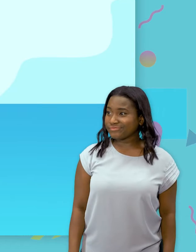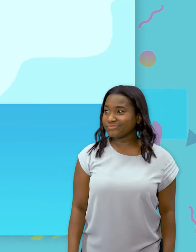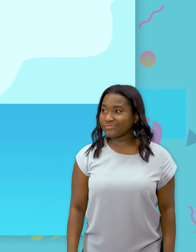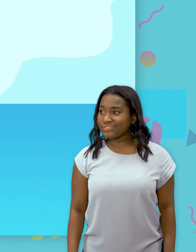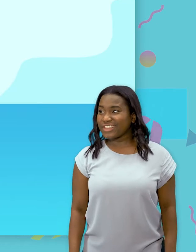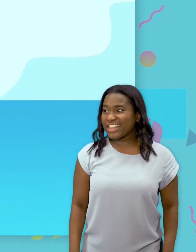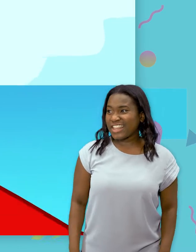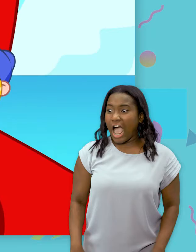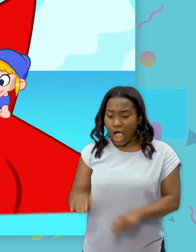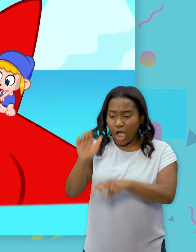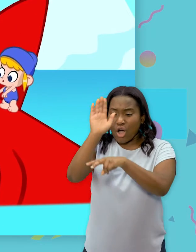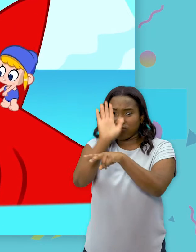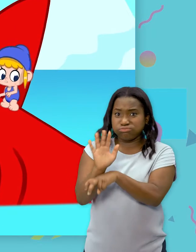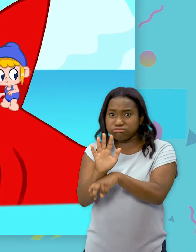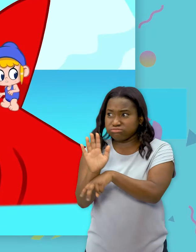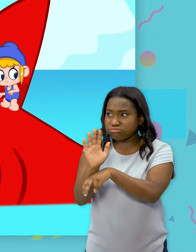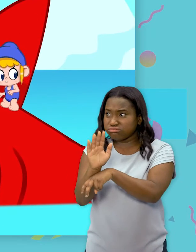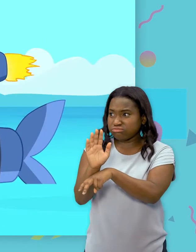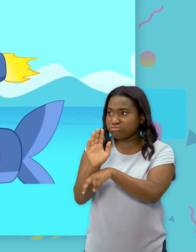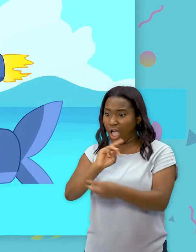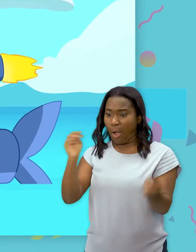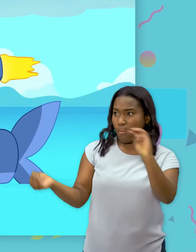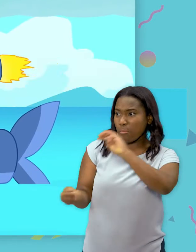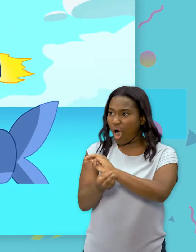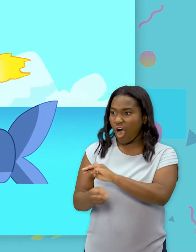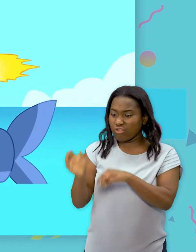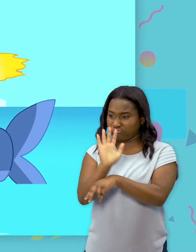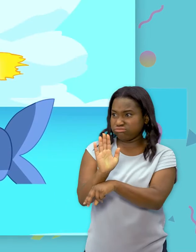Now morph legs, Morphle.